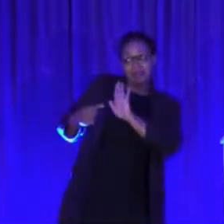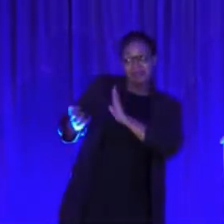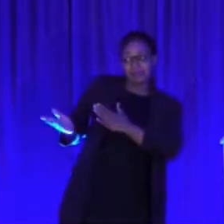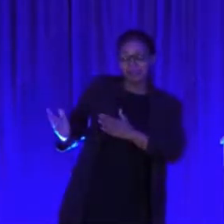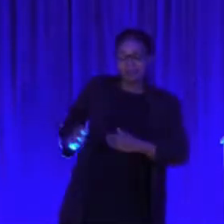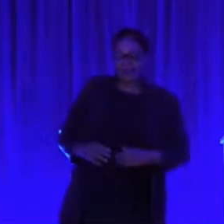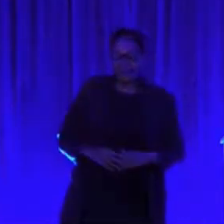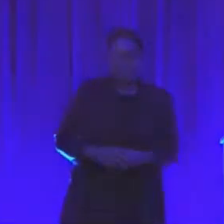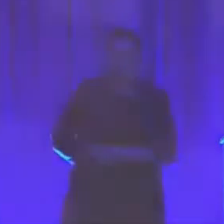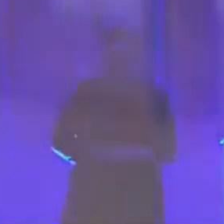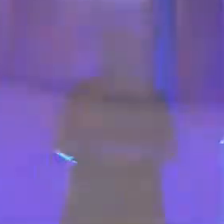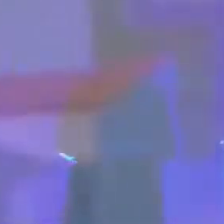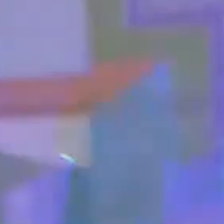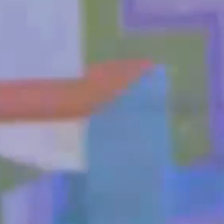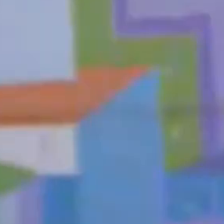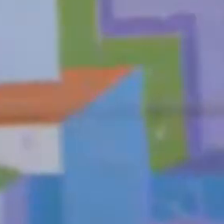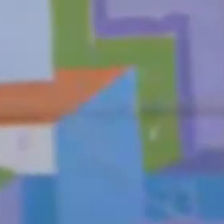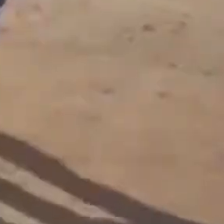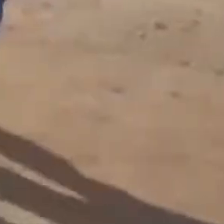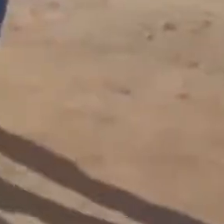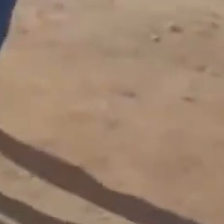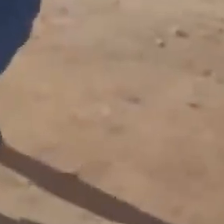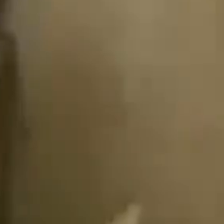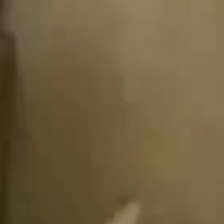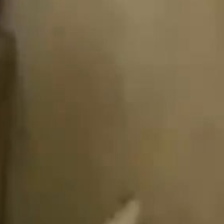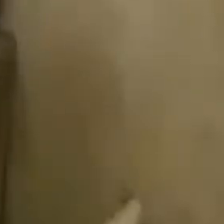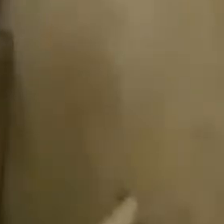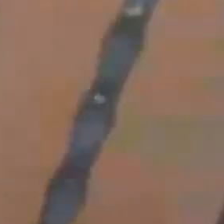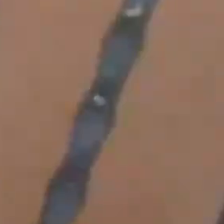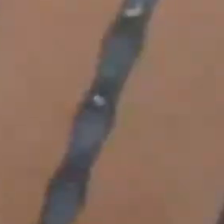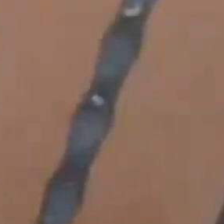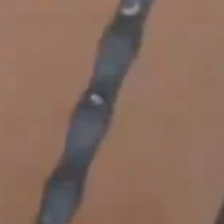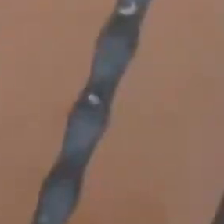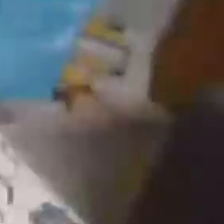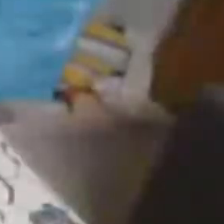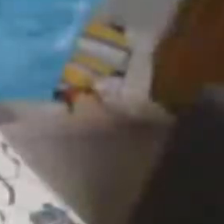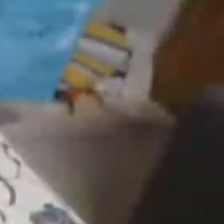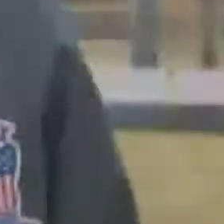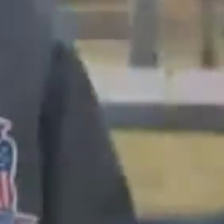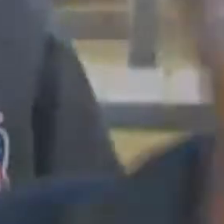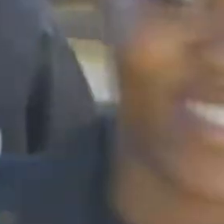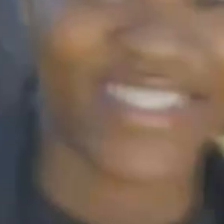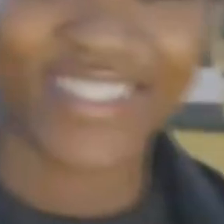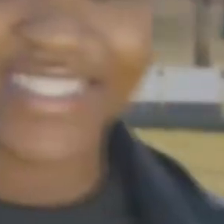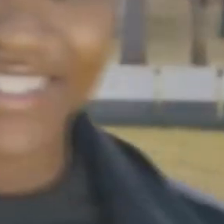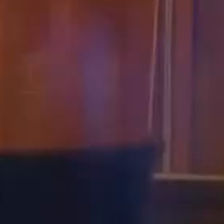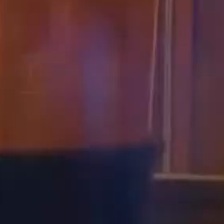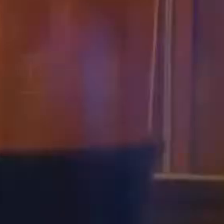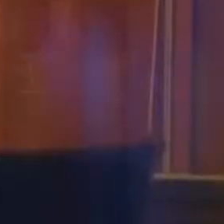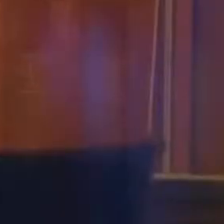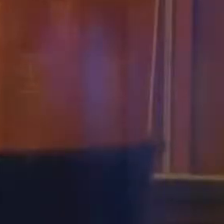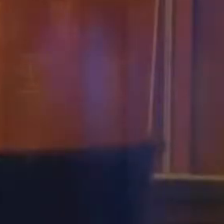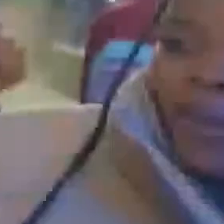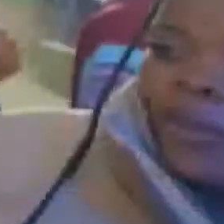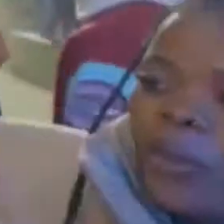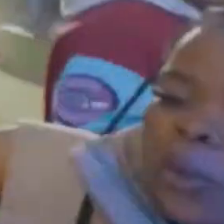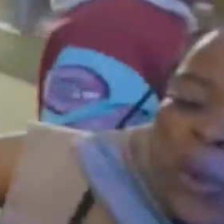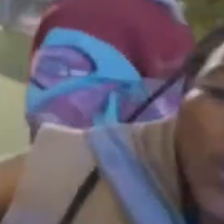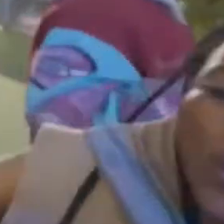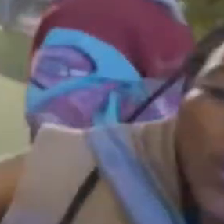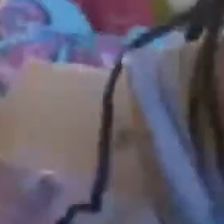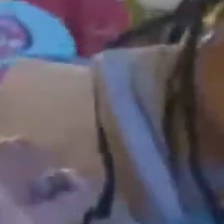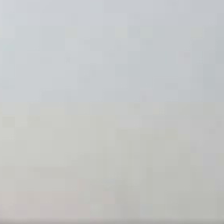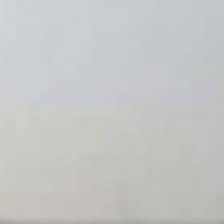In every generation, there comes a moment where voices stop waiting and start leading.